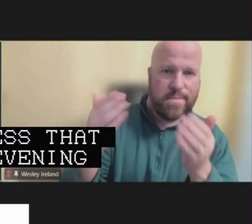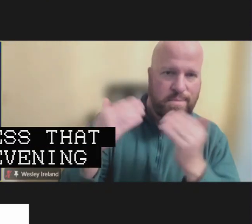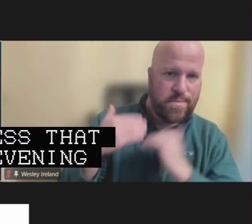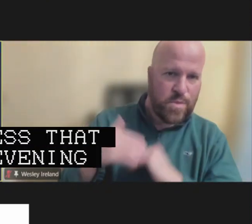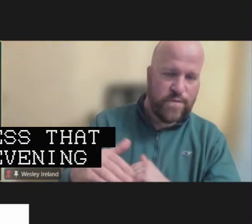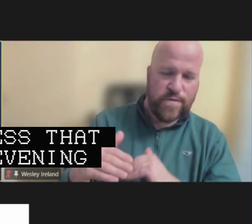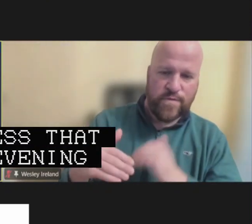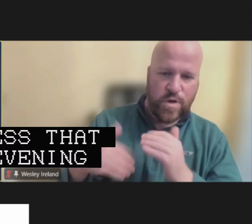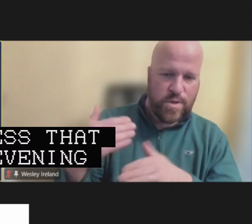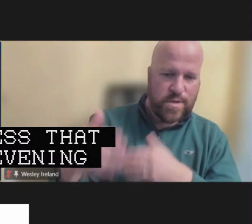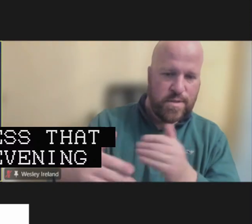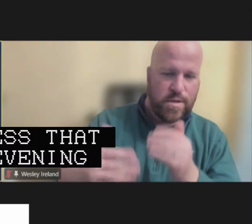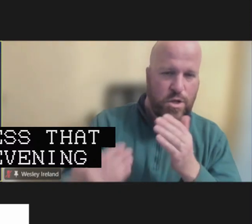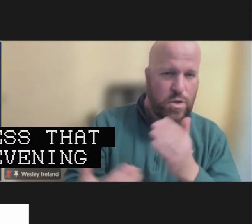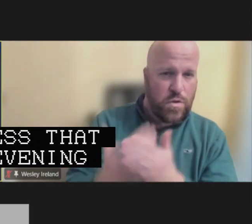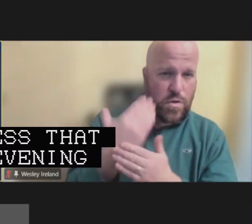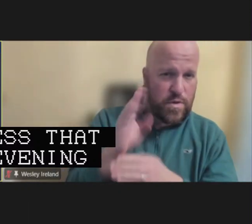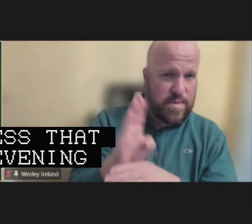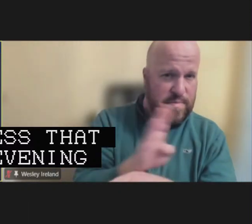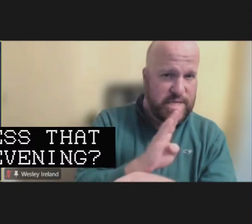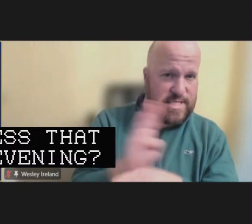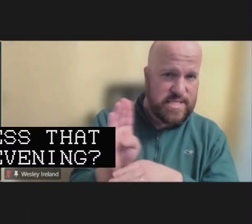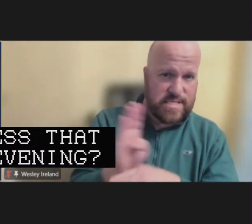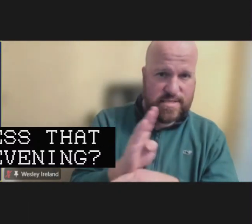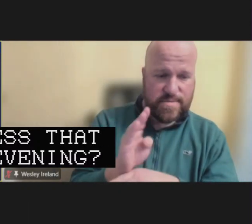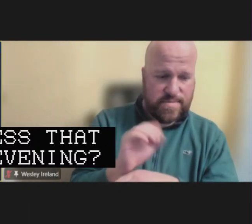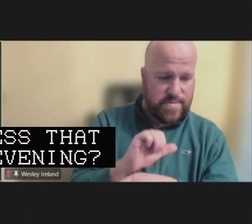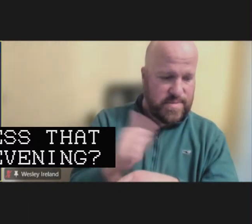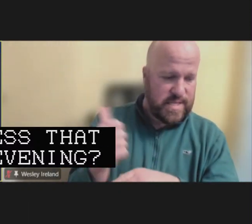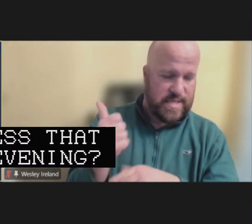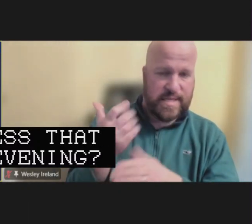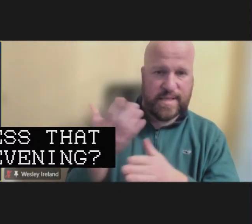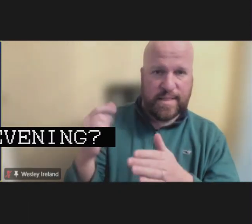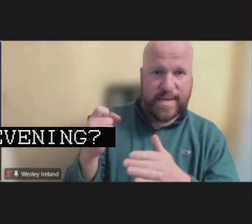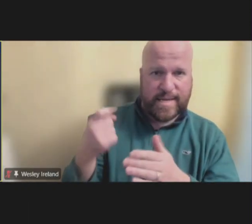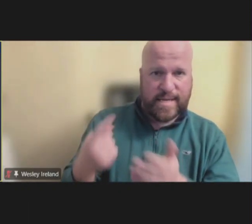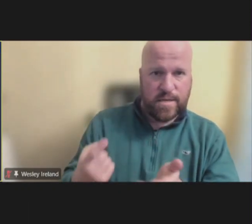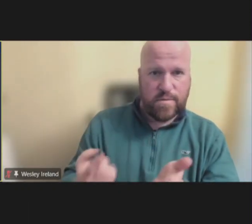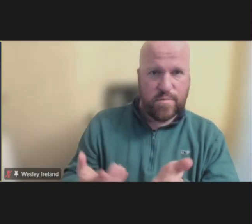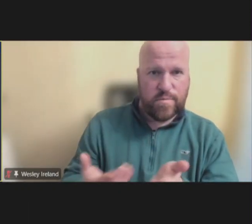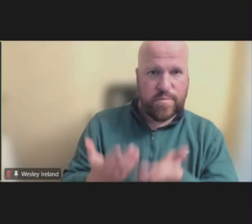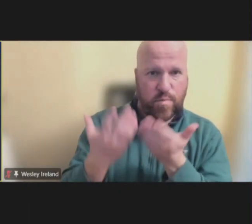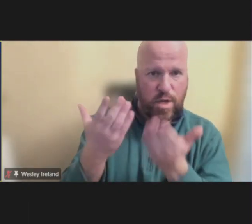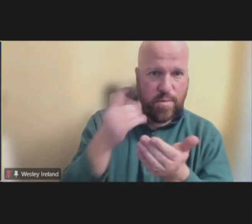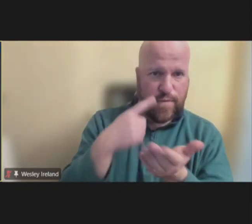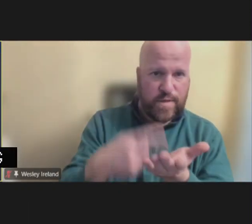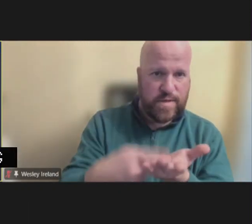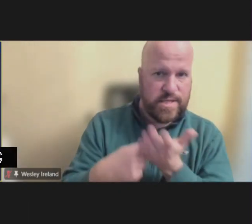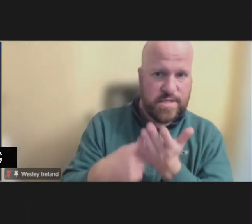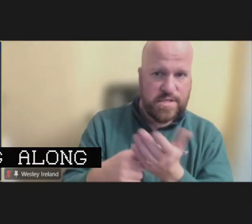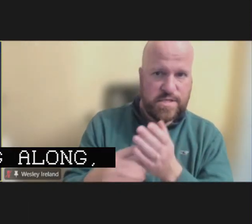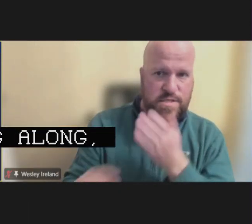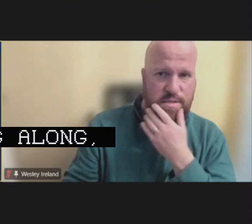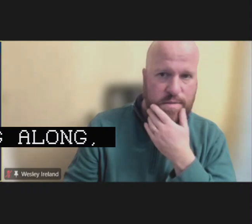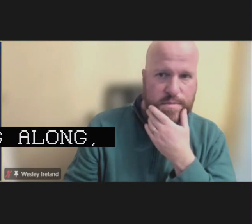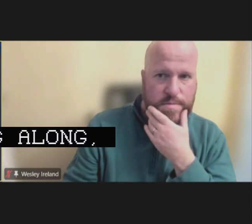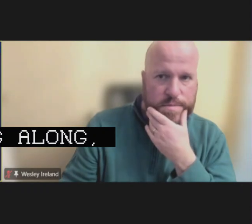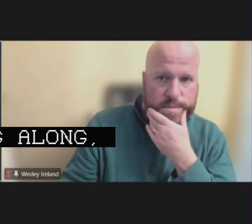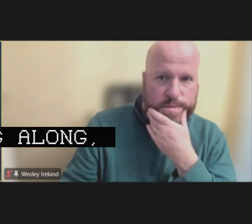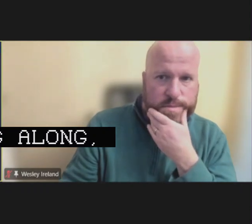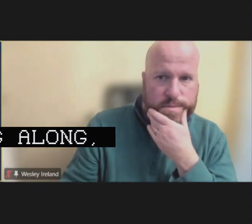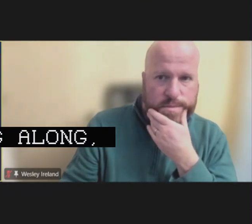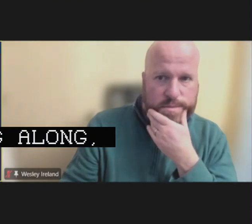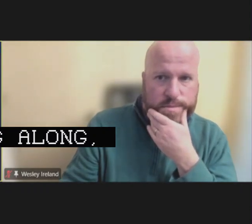Okay. Then the next item, moving along, do we have any new business? Does anybody need